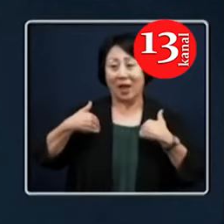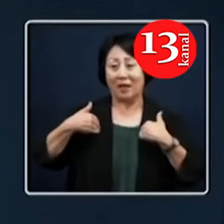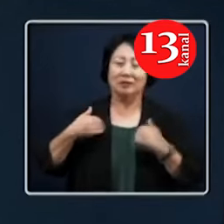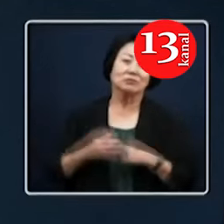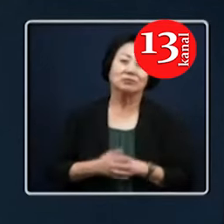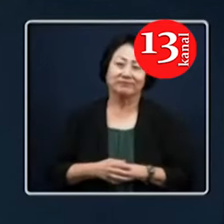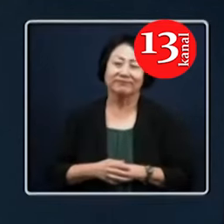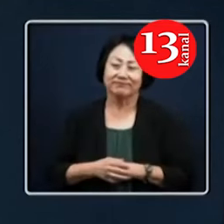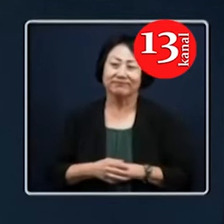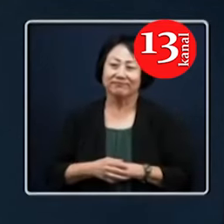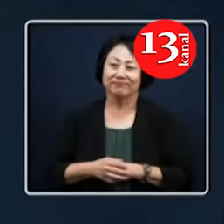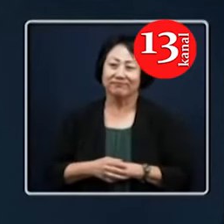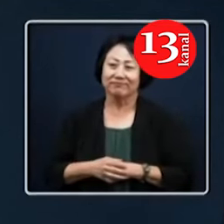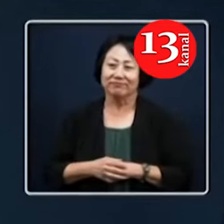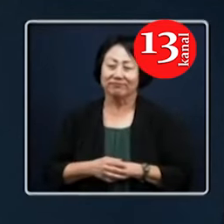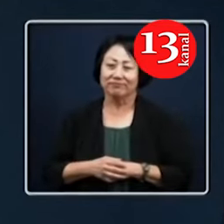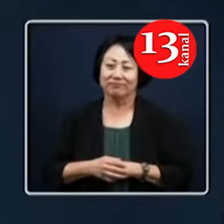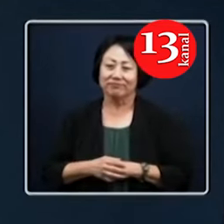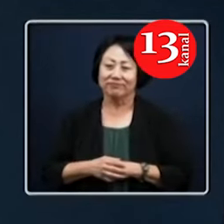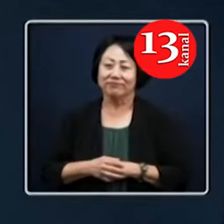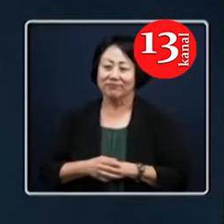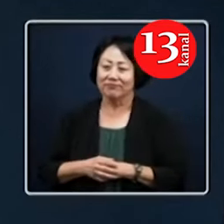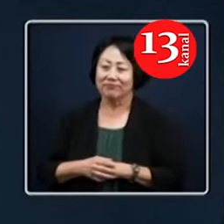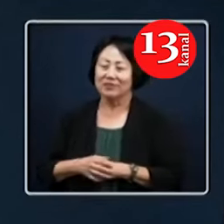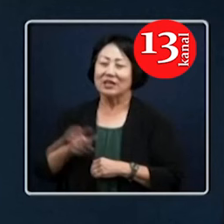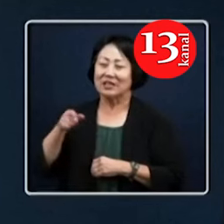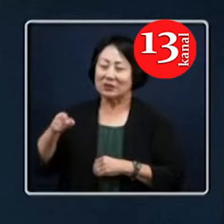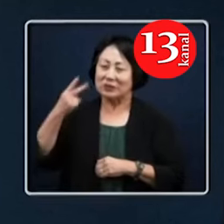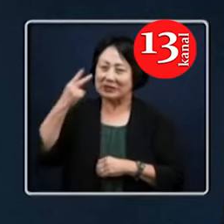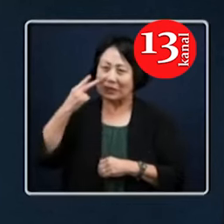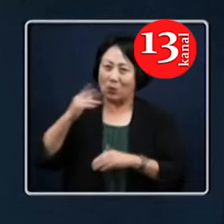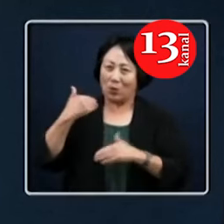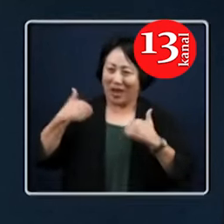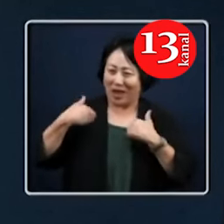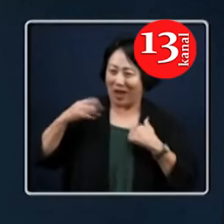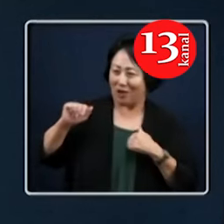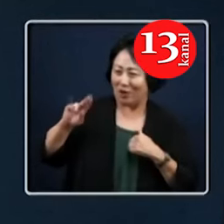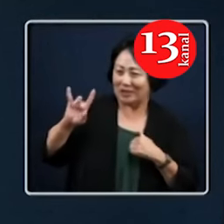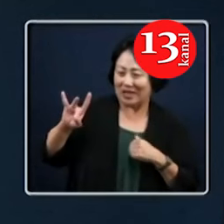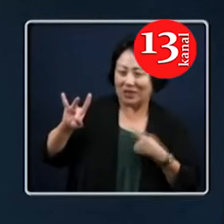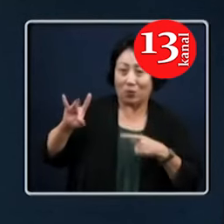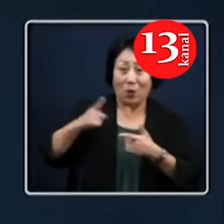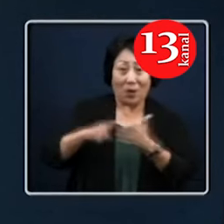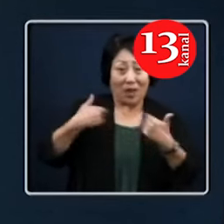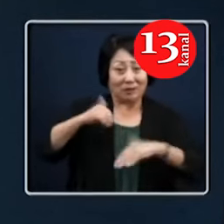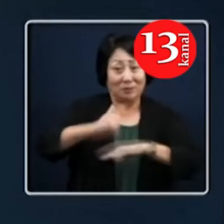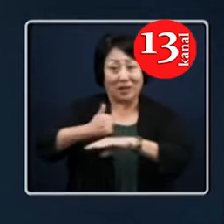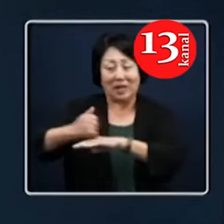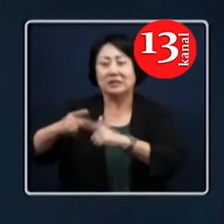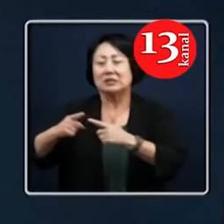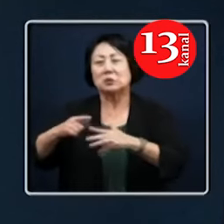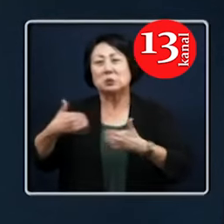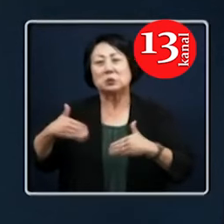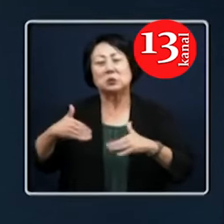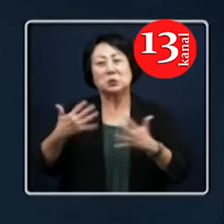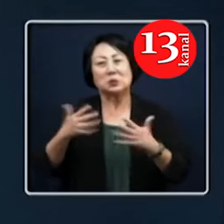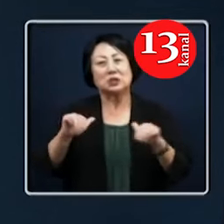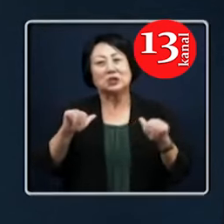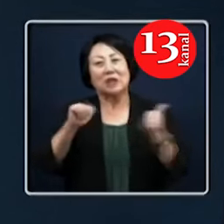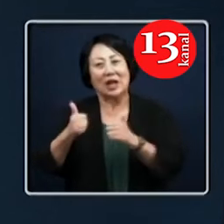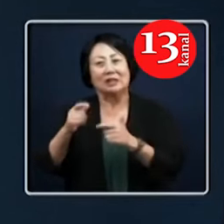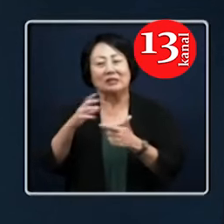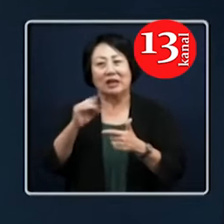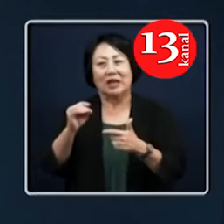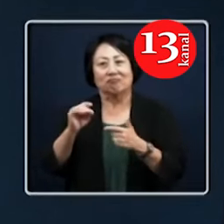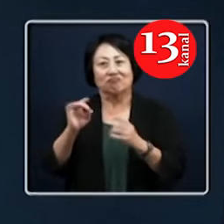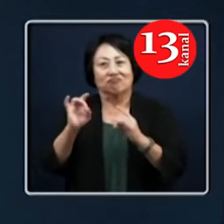attorney general. But in the ensuing days, the report found, there is no evidence that key agencies, the Hawaii Emergency